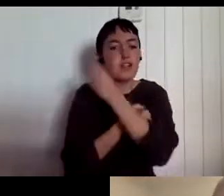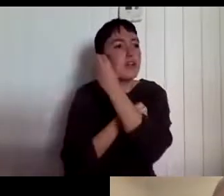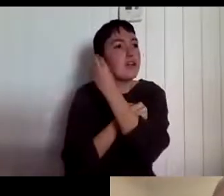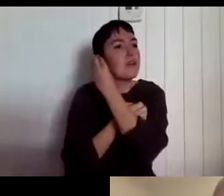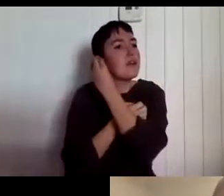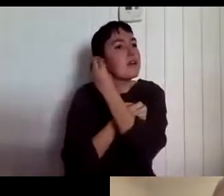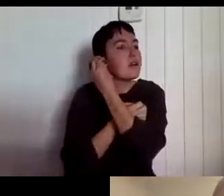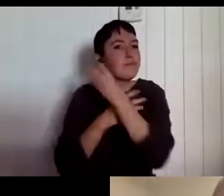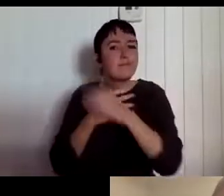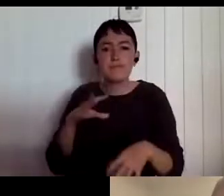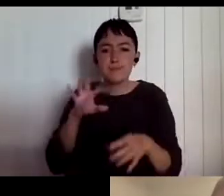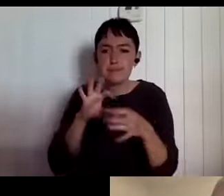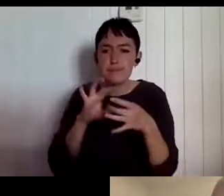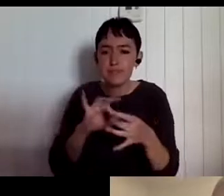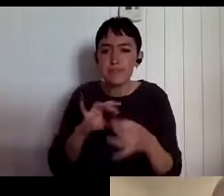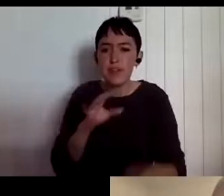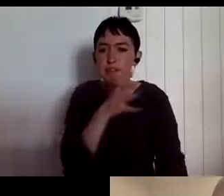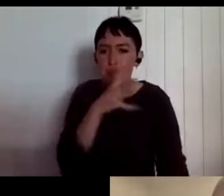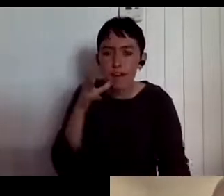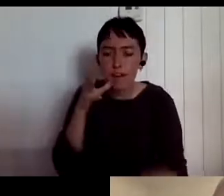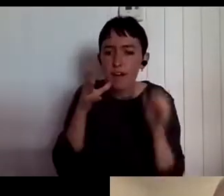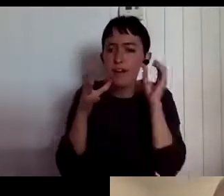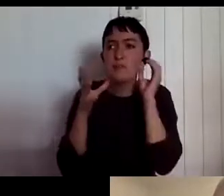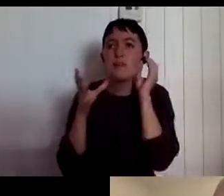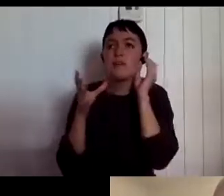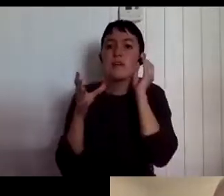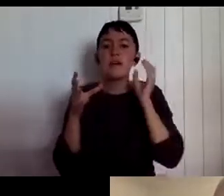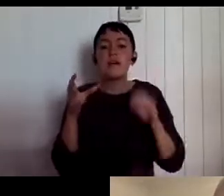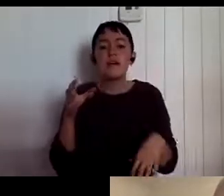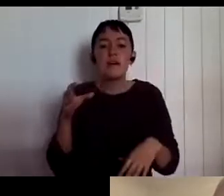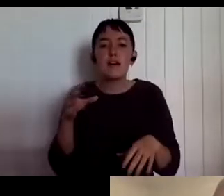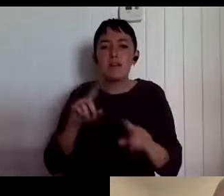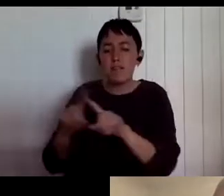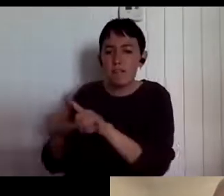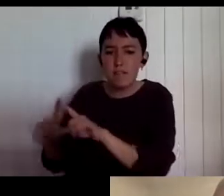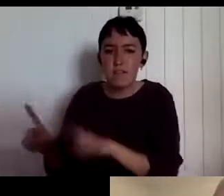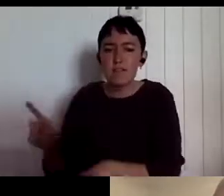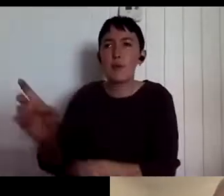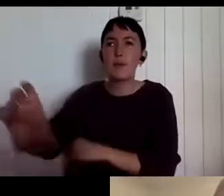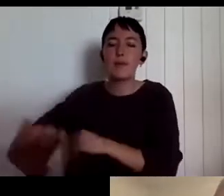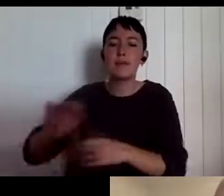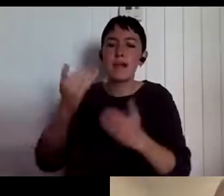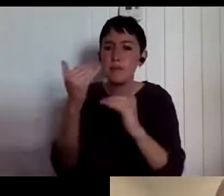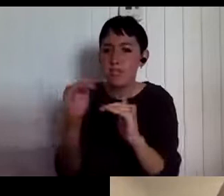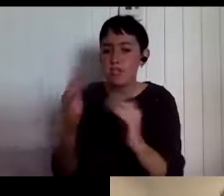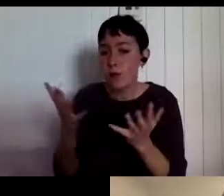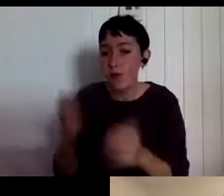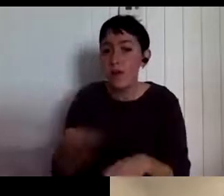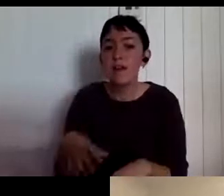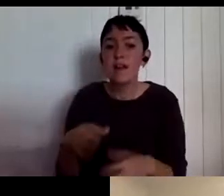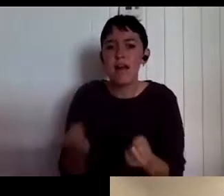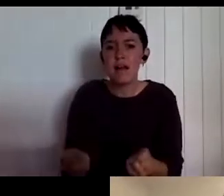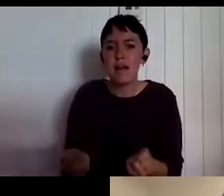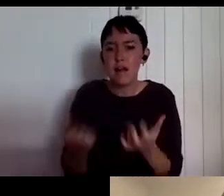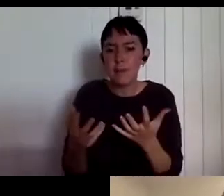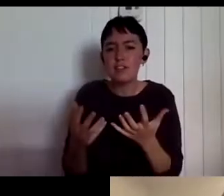in particular, is that one of our limitations is the amount of power that a battery can store and how many